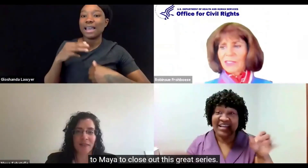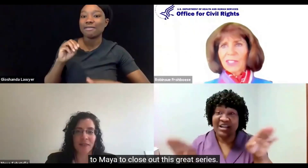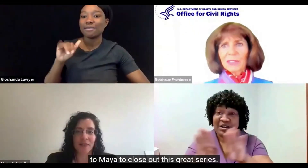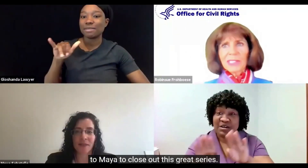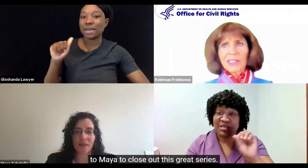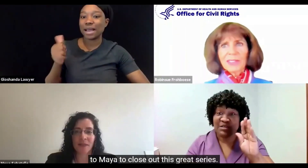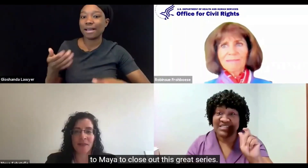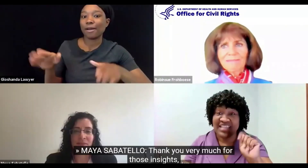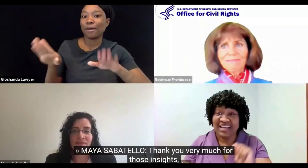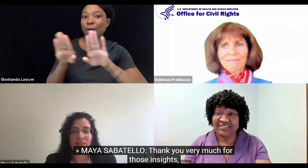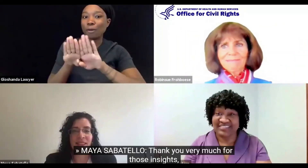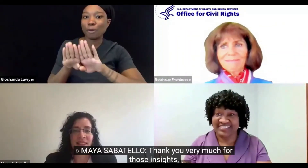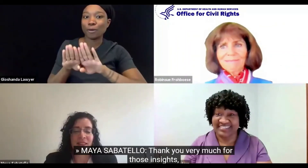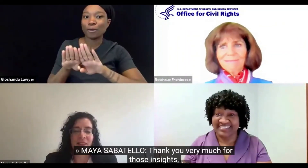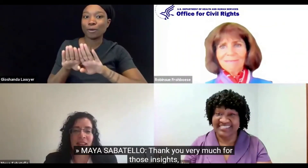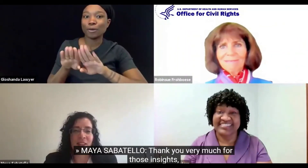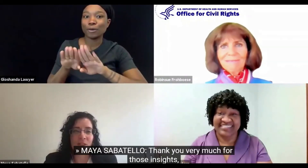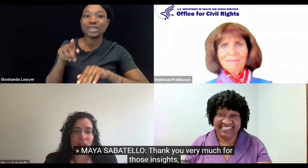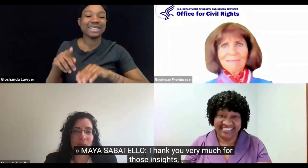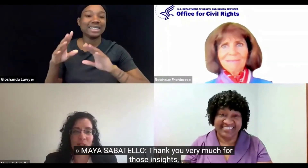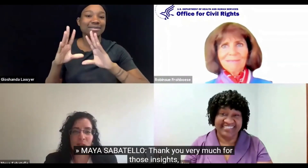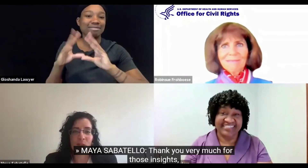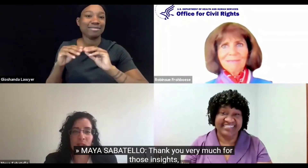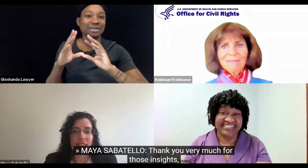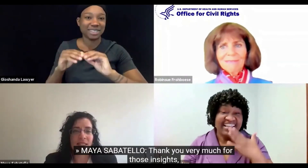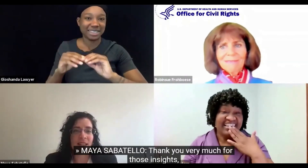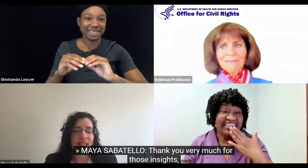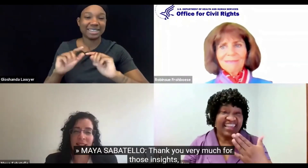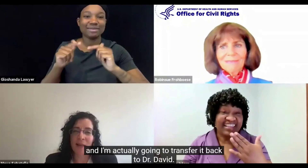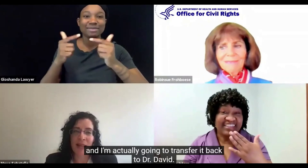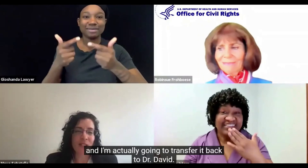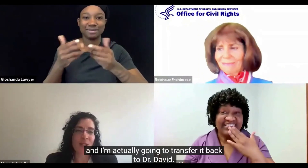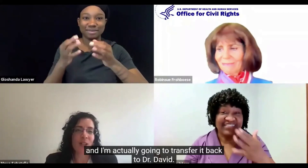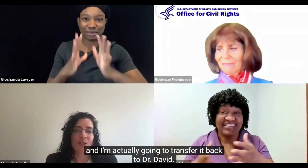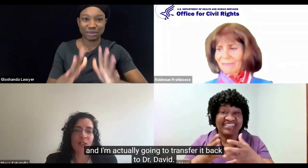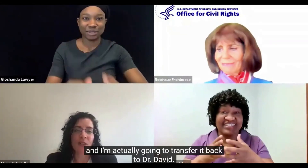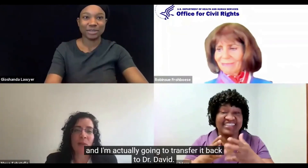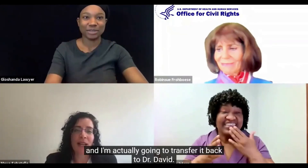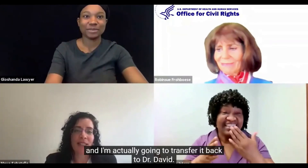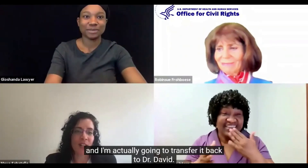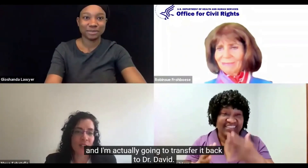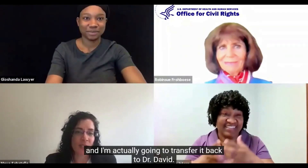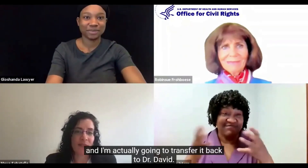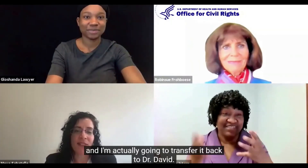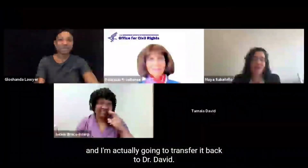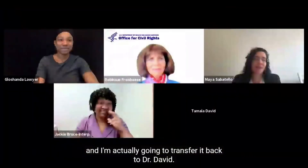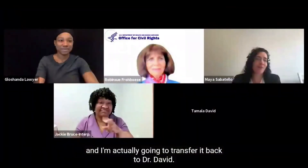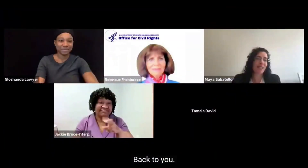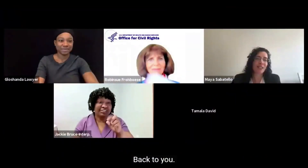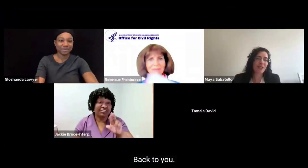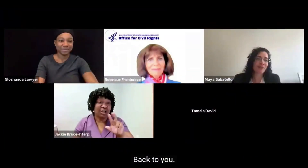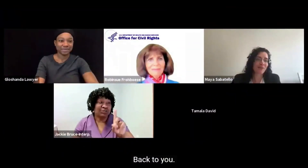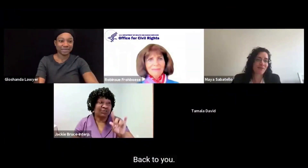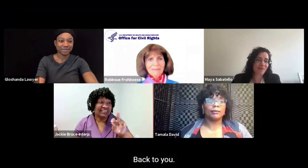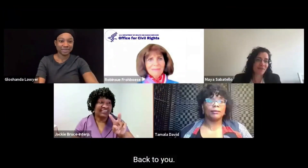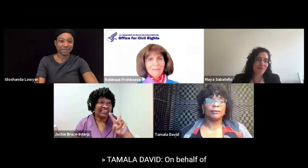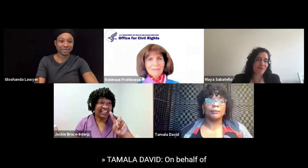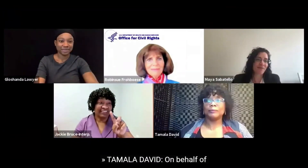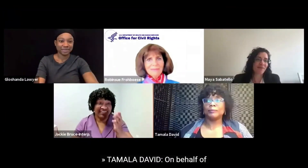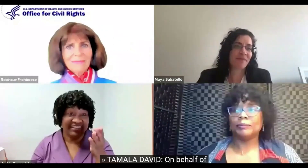this great series. Thank you very much for those insights. And I'm actually going to transfer it back to Dr. David. Back to